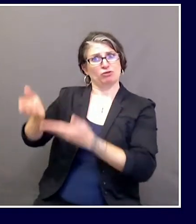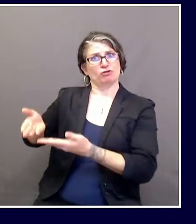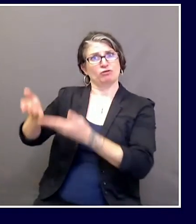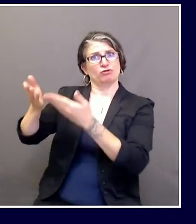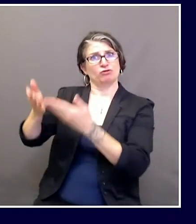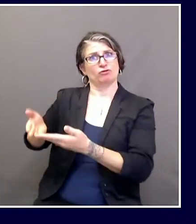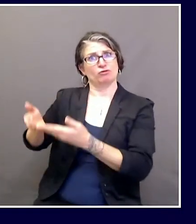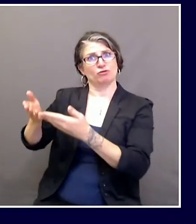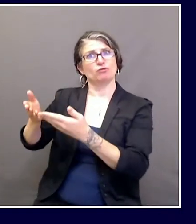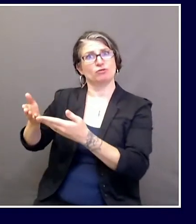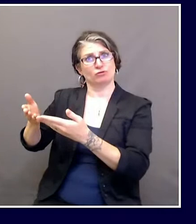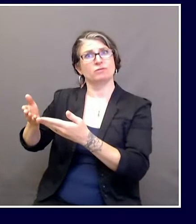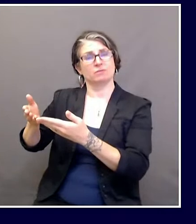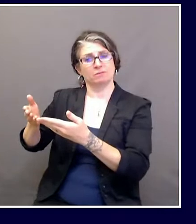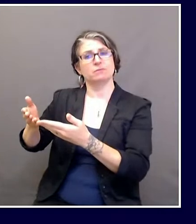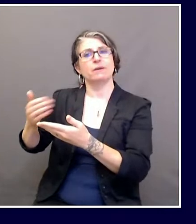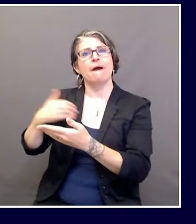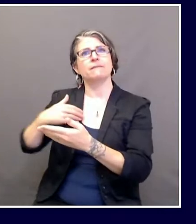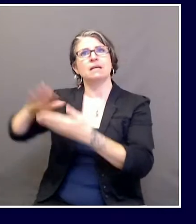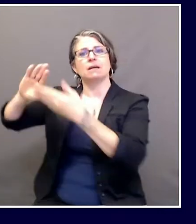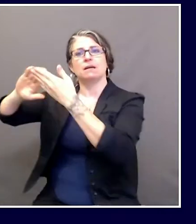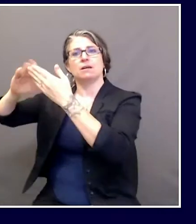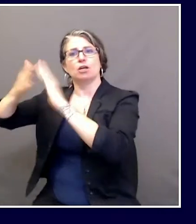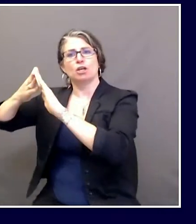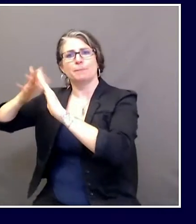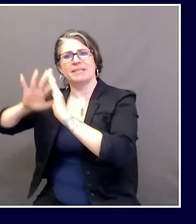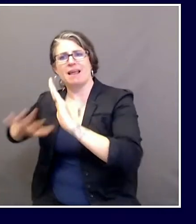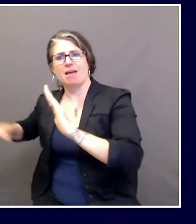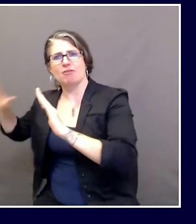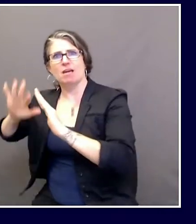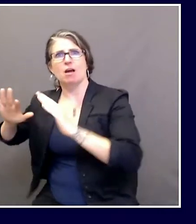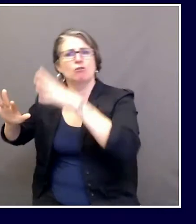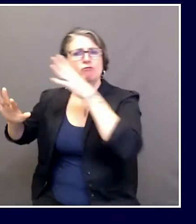percentage of coverage than Cumberland.